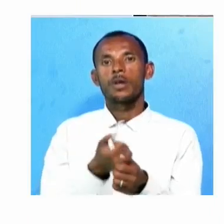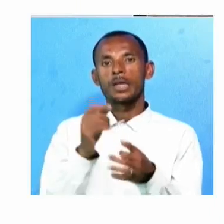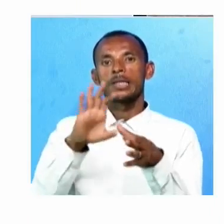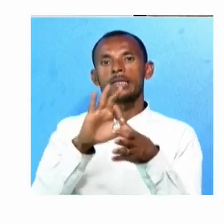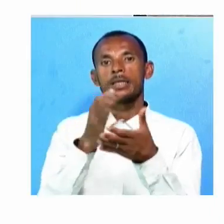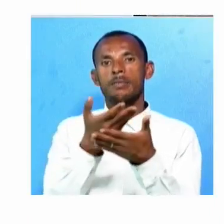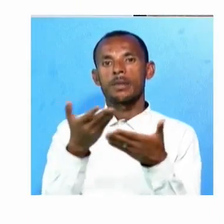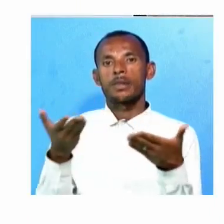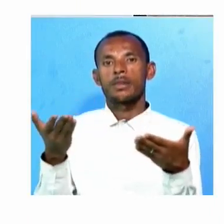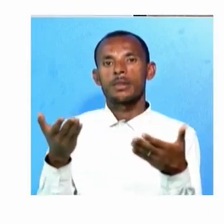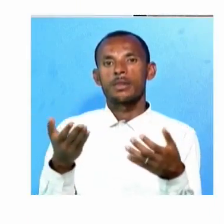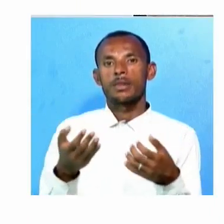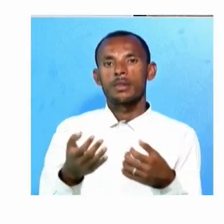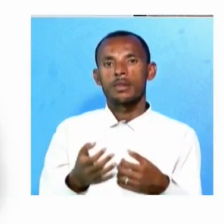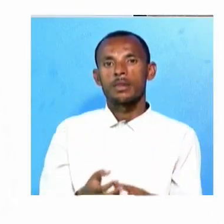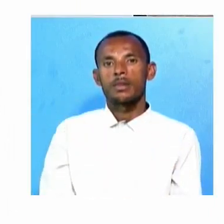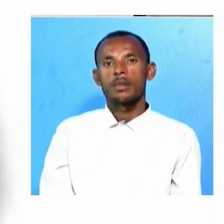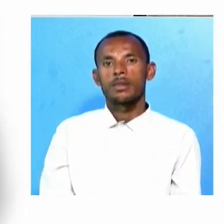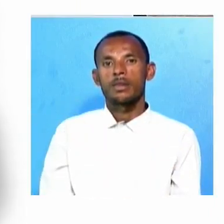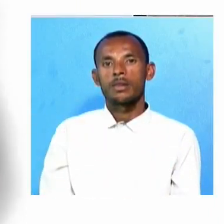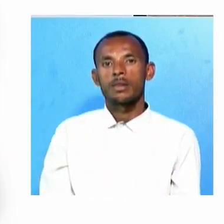statements